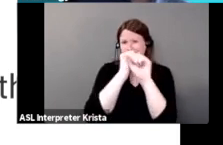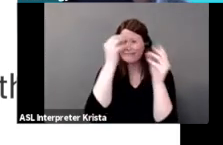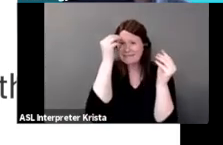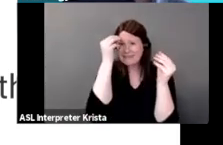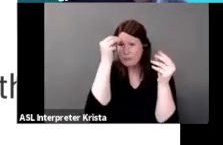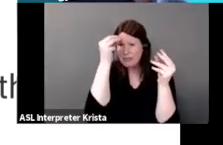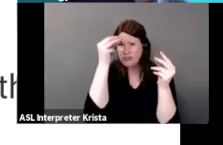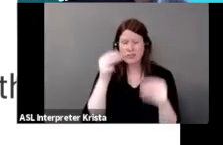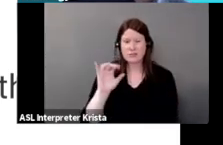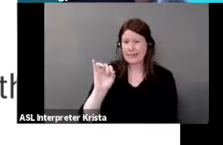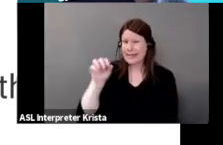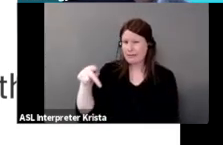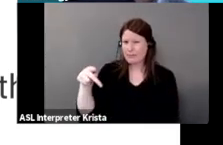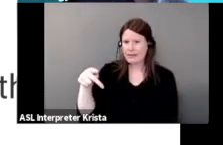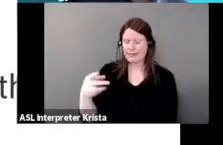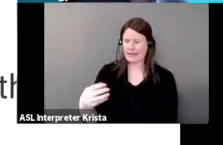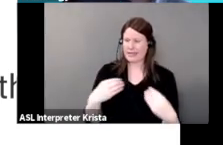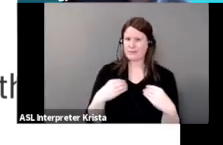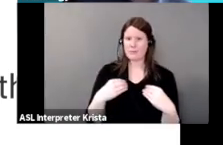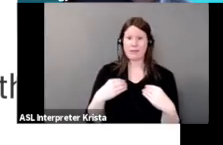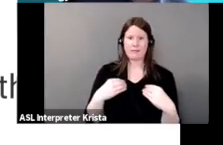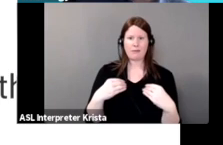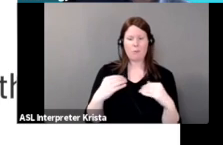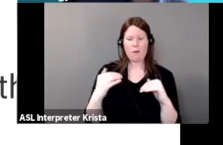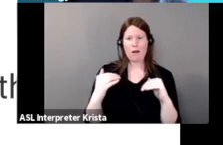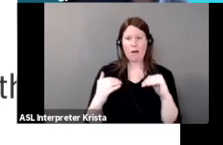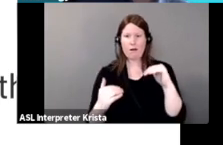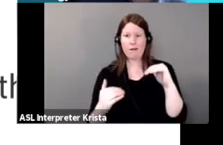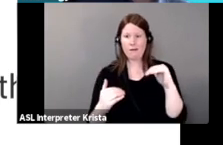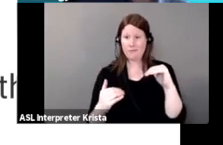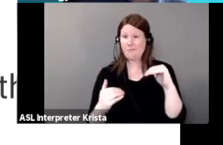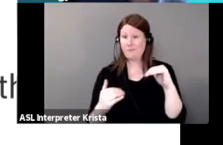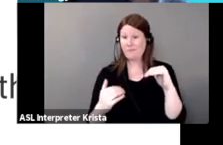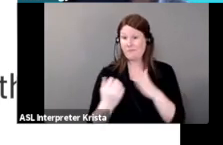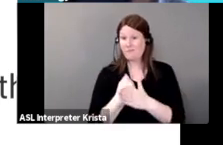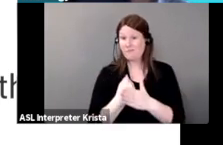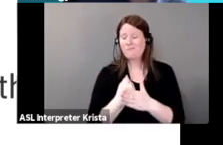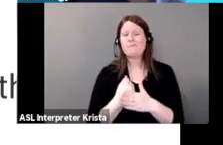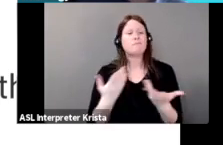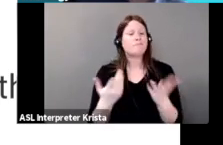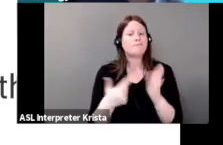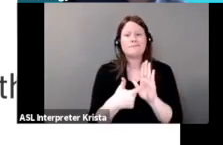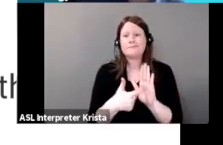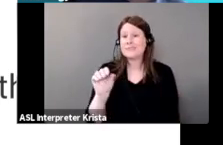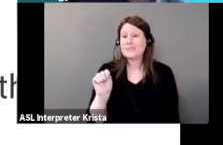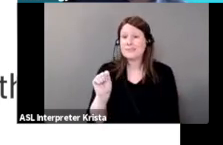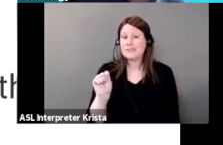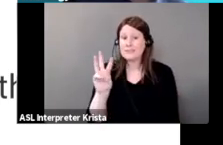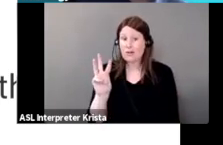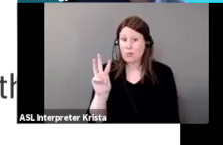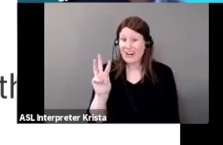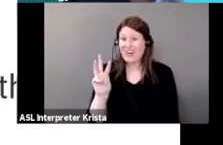advantage. So examples would include software, including the underlying